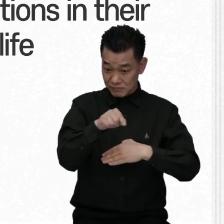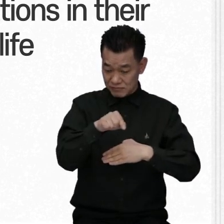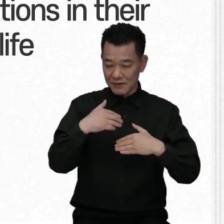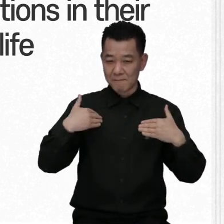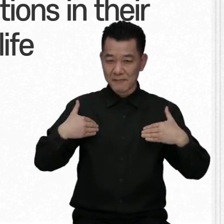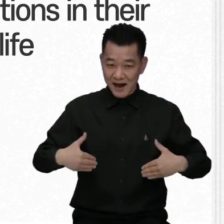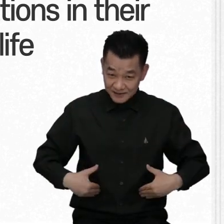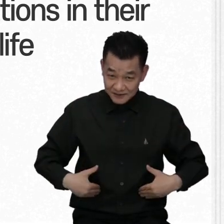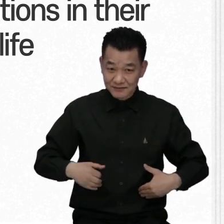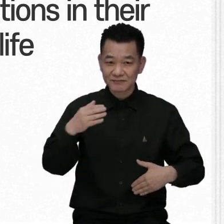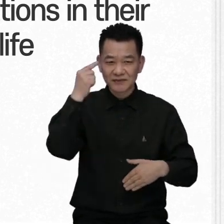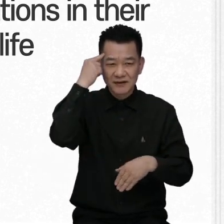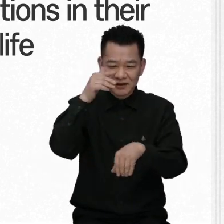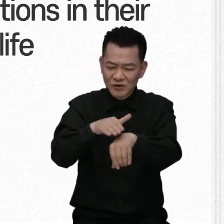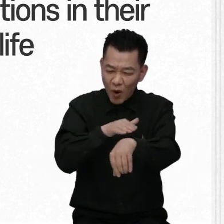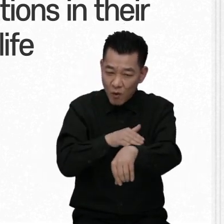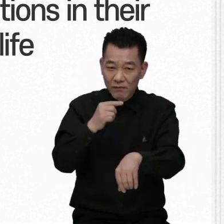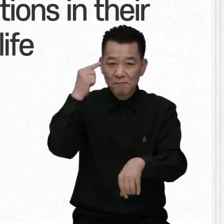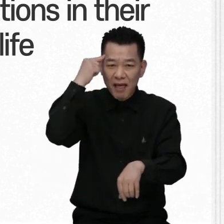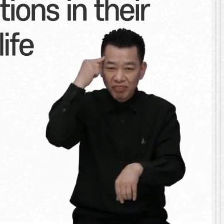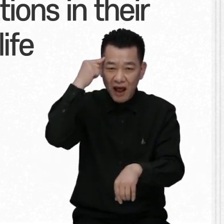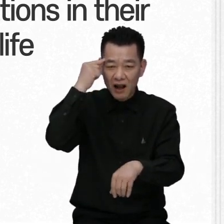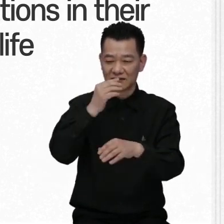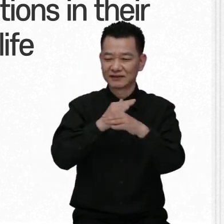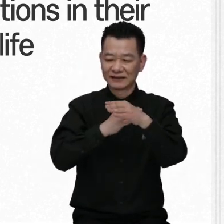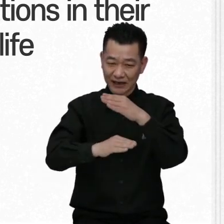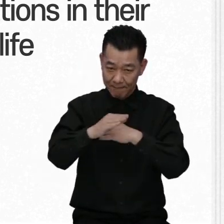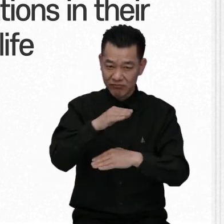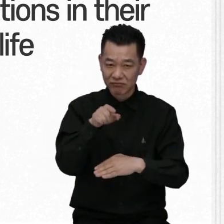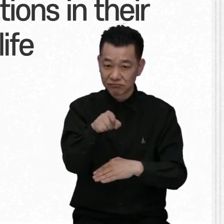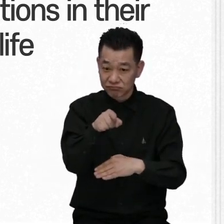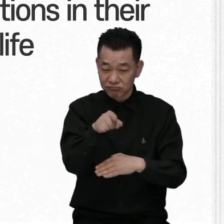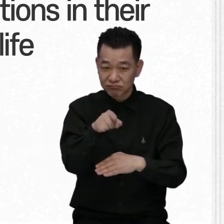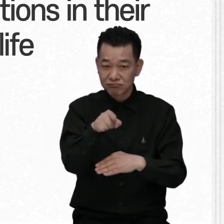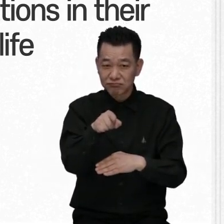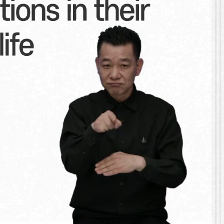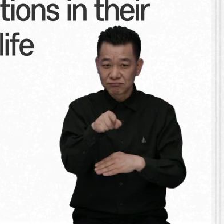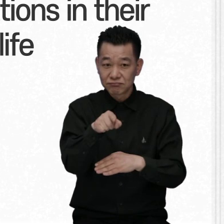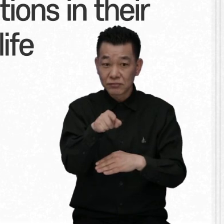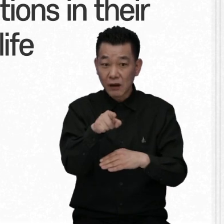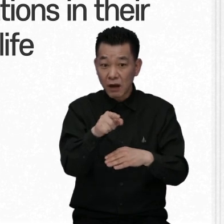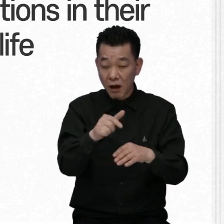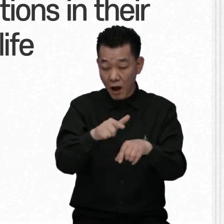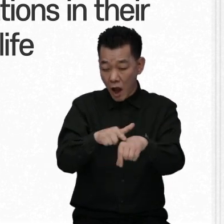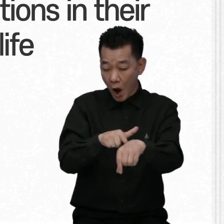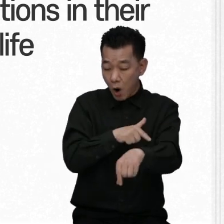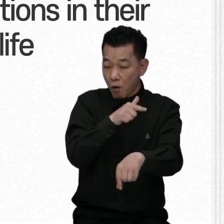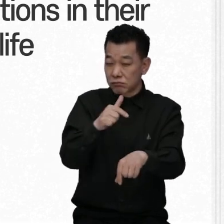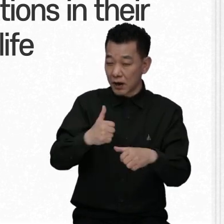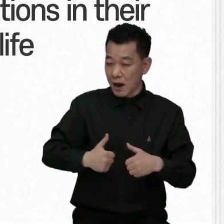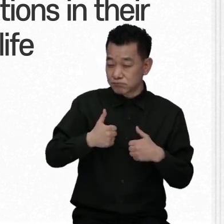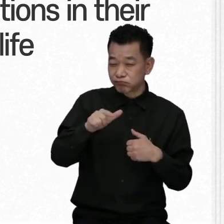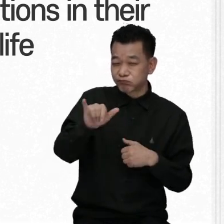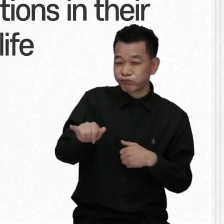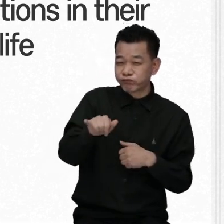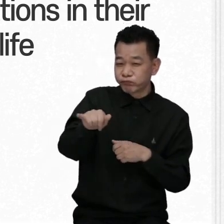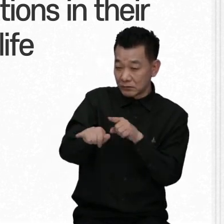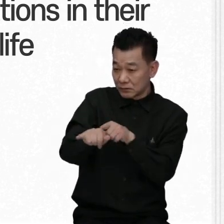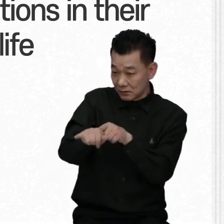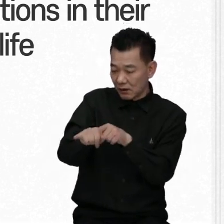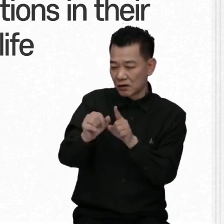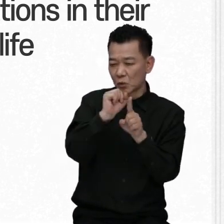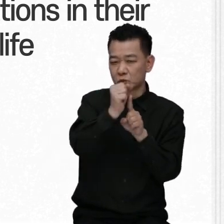person with a physical disability, an intellectual disability, and a mental disability, who is in a state of facing